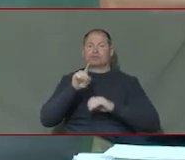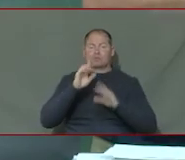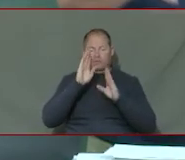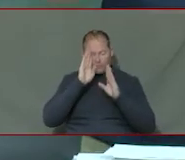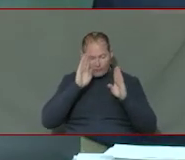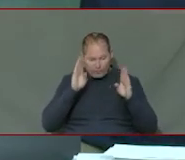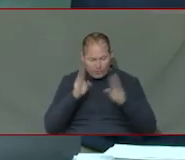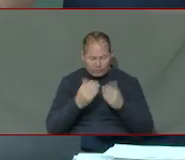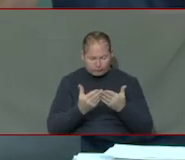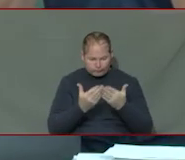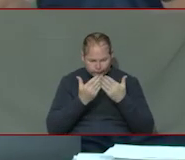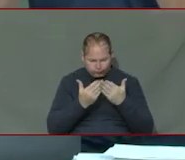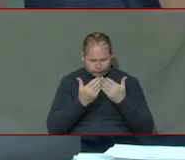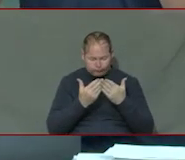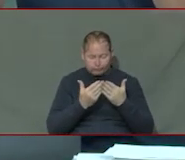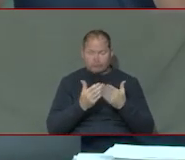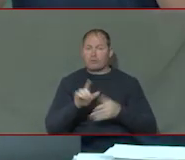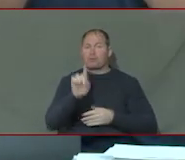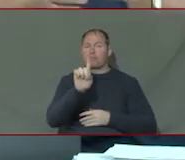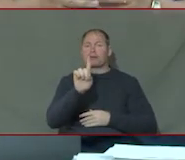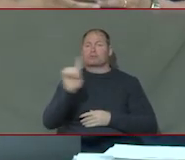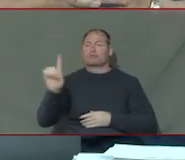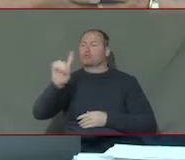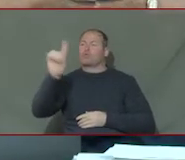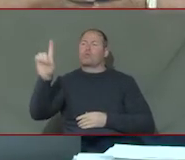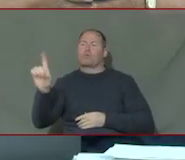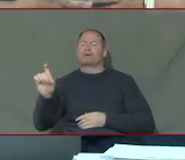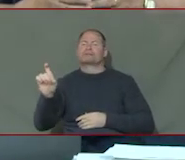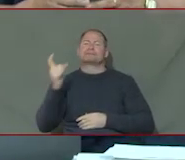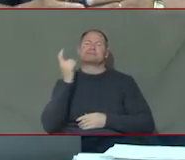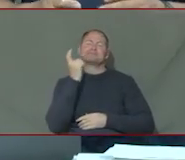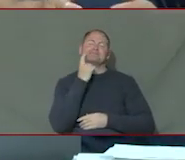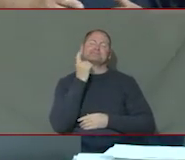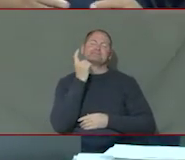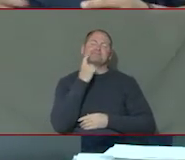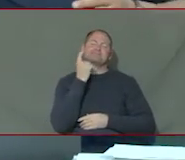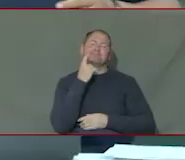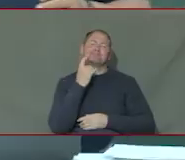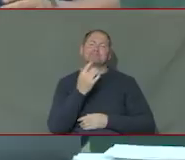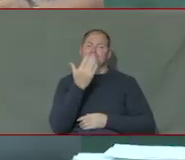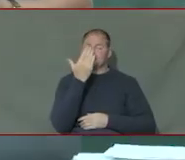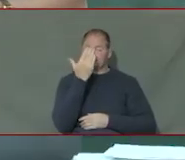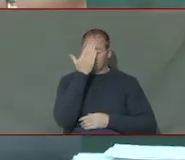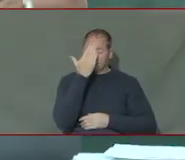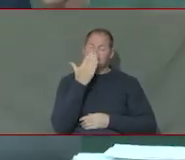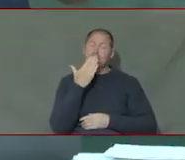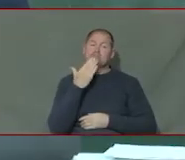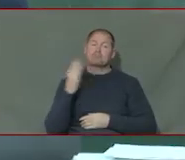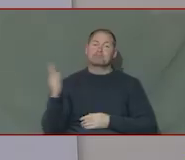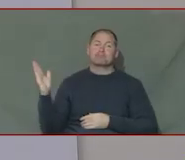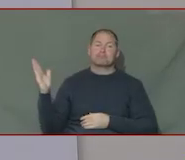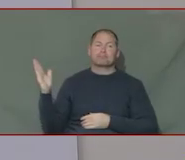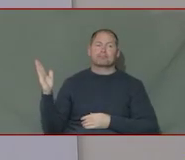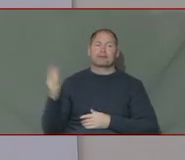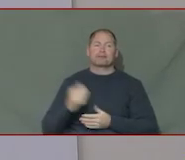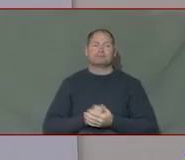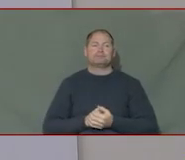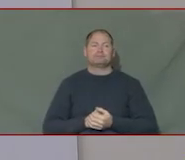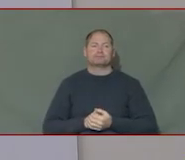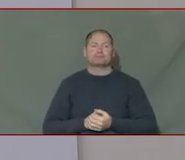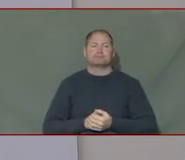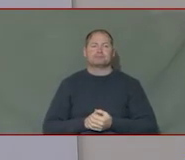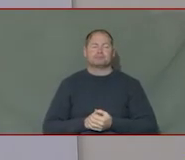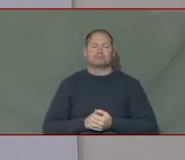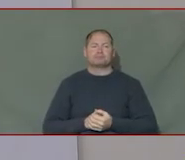preparation, but the questions are always easy. If you look on the screen what I've got here at the moment,